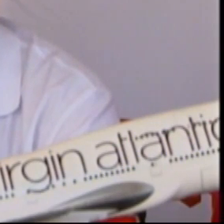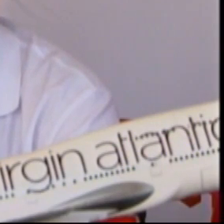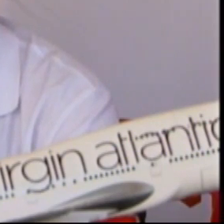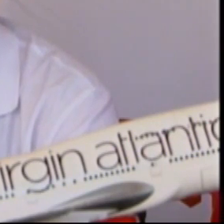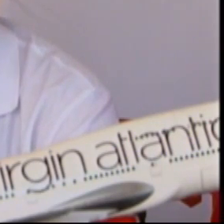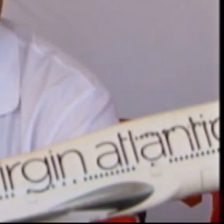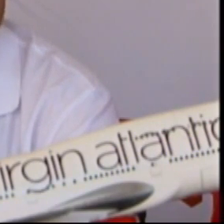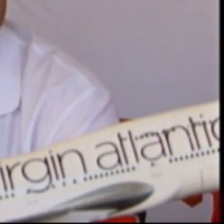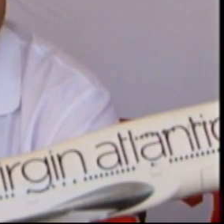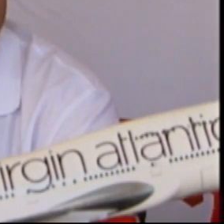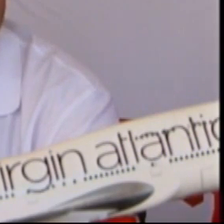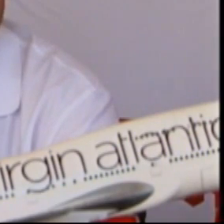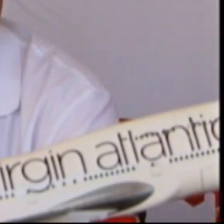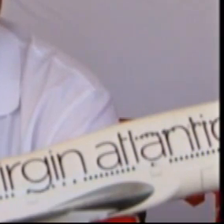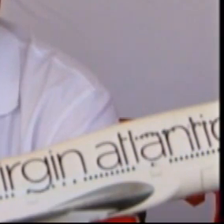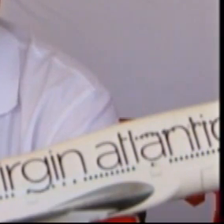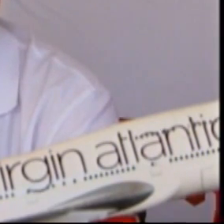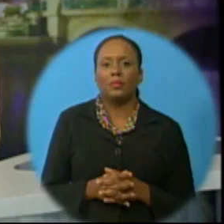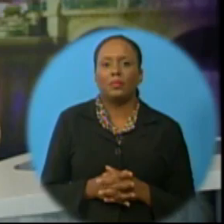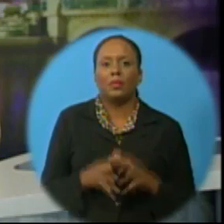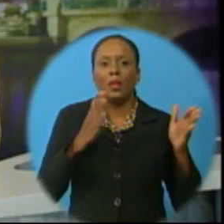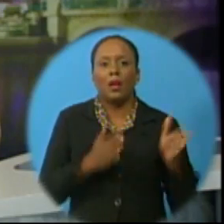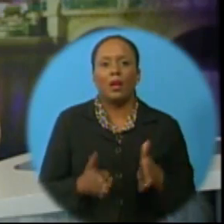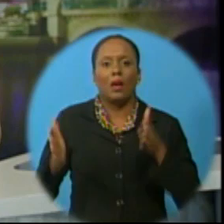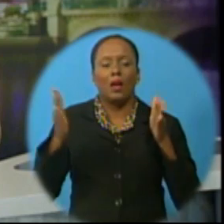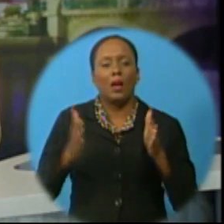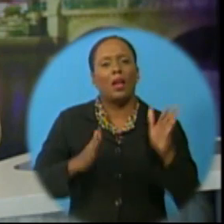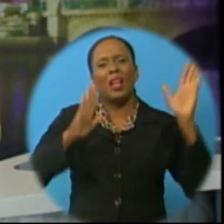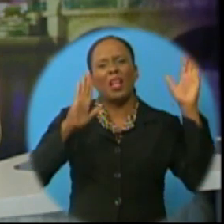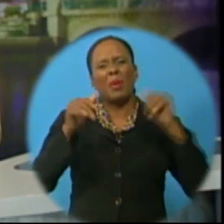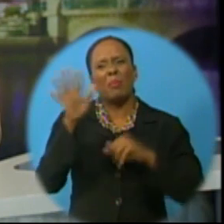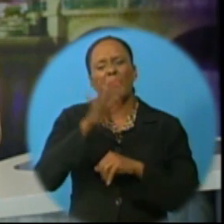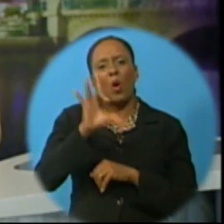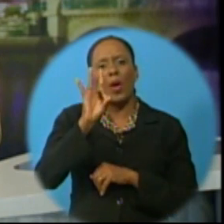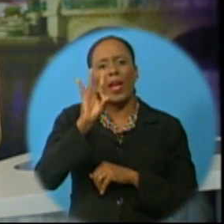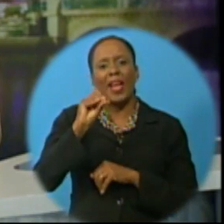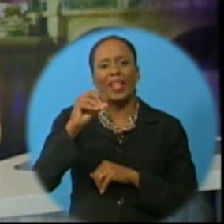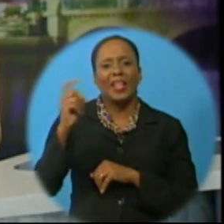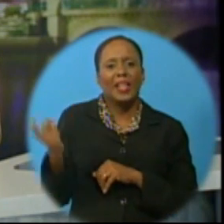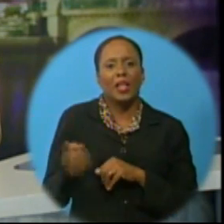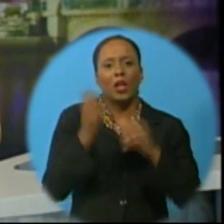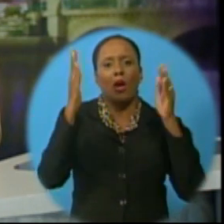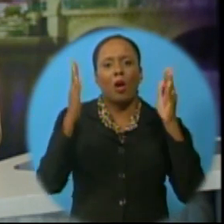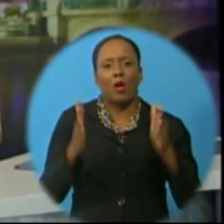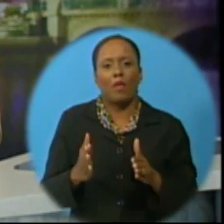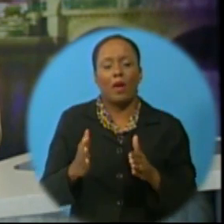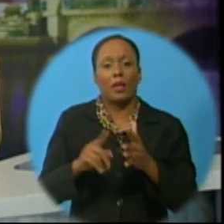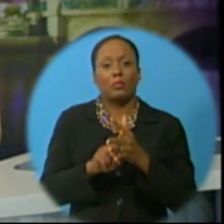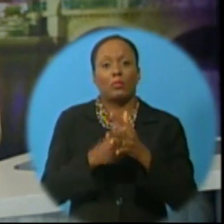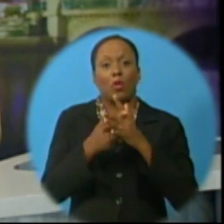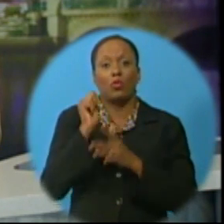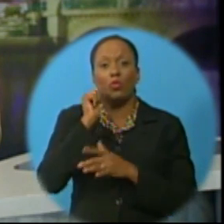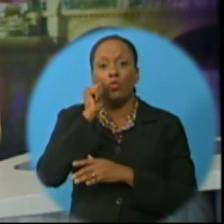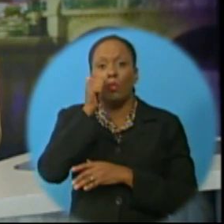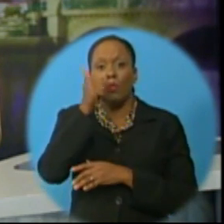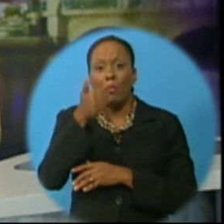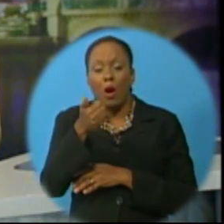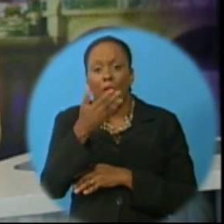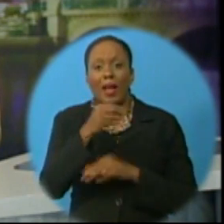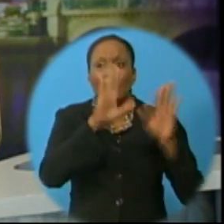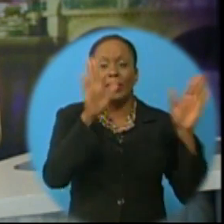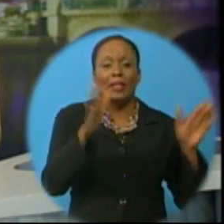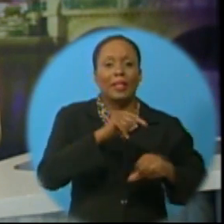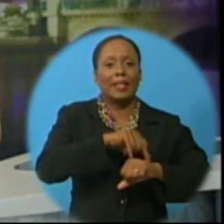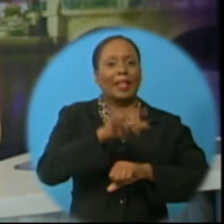and above other destinations. Organizers are expecting about 80 golfers. Tee time both